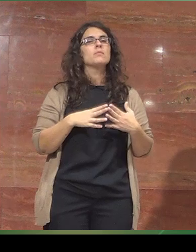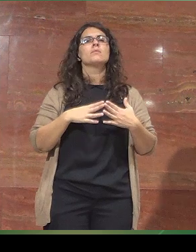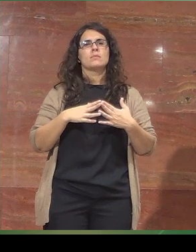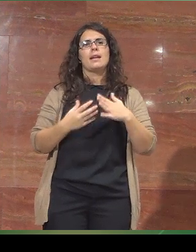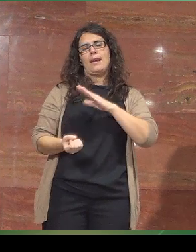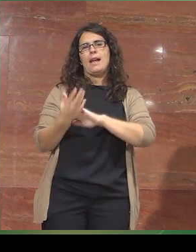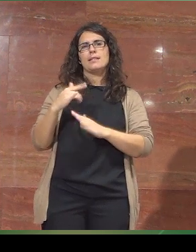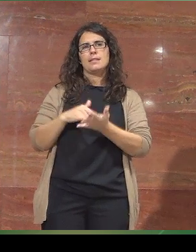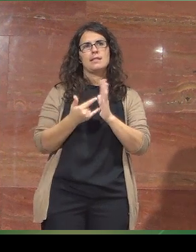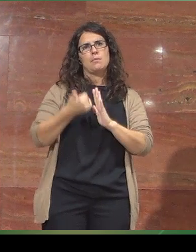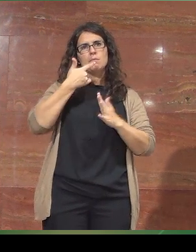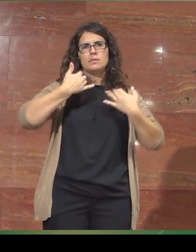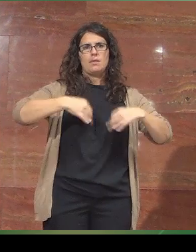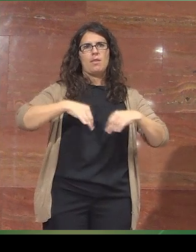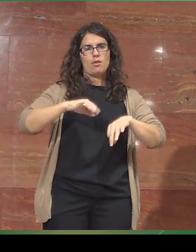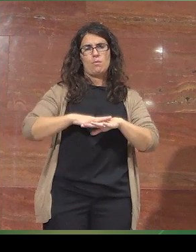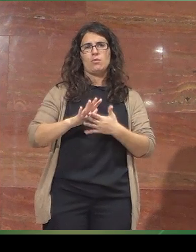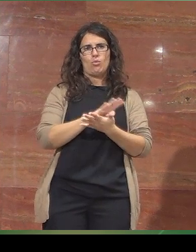use.